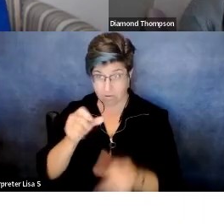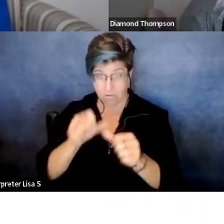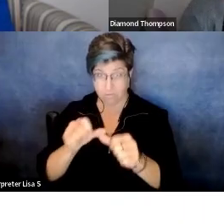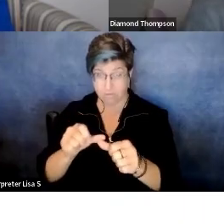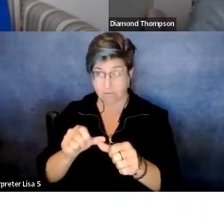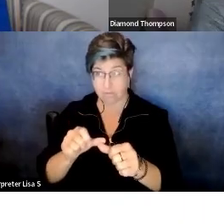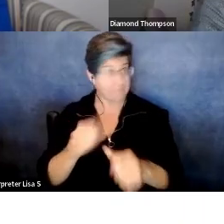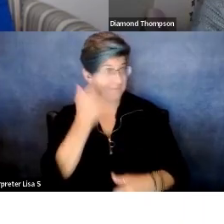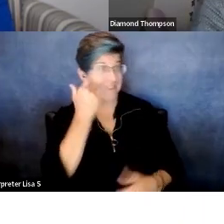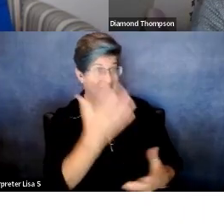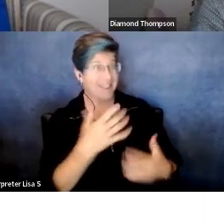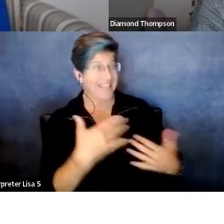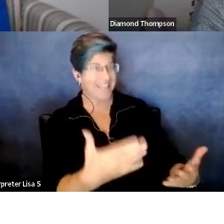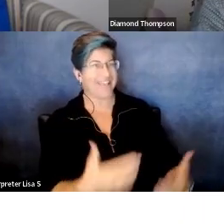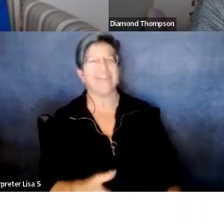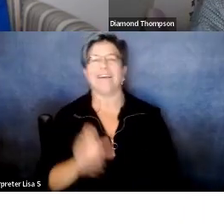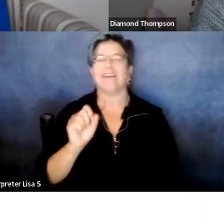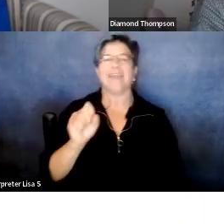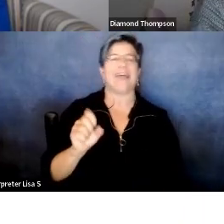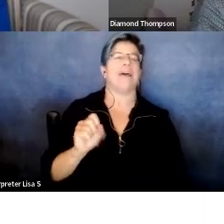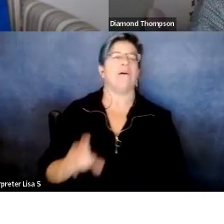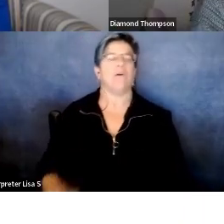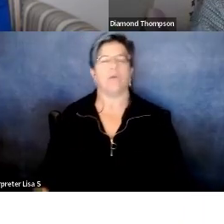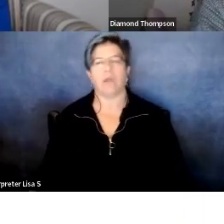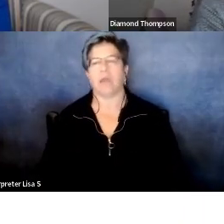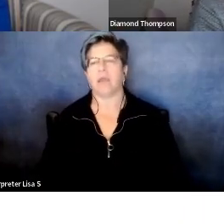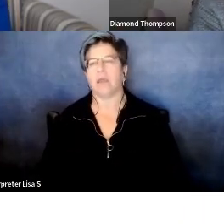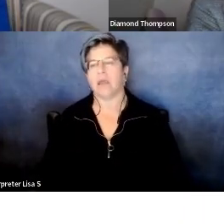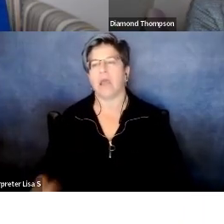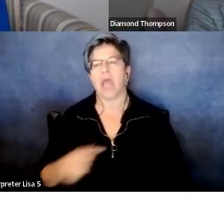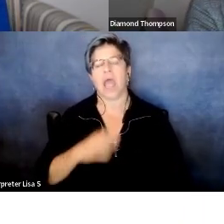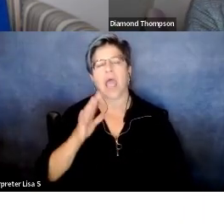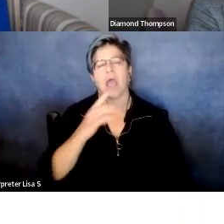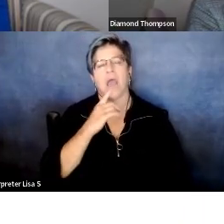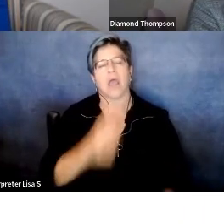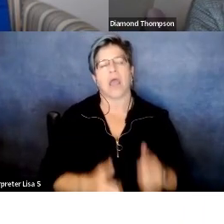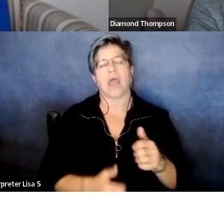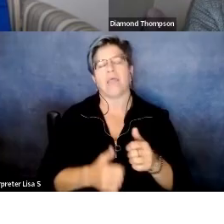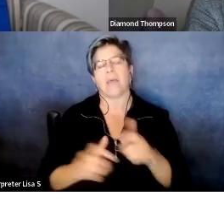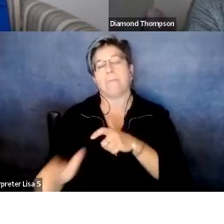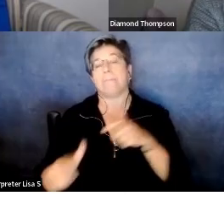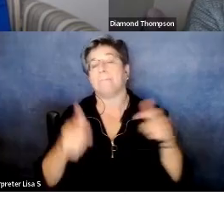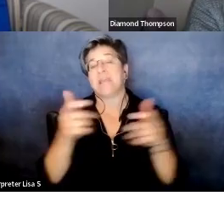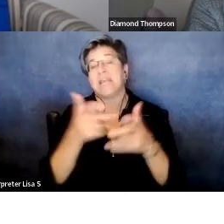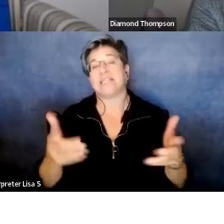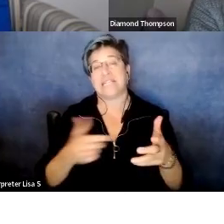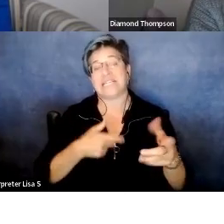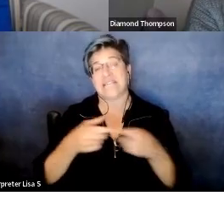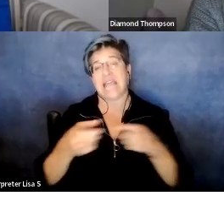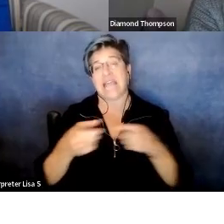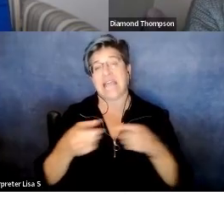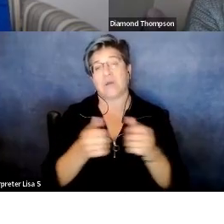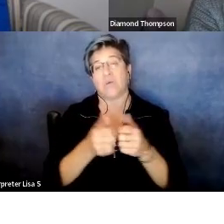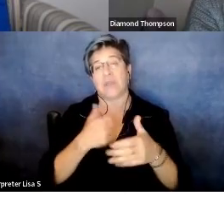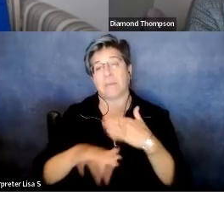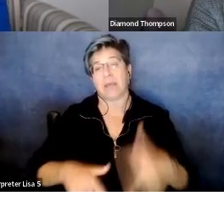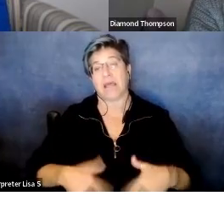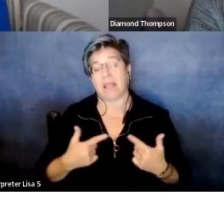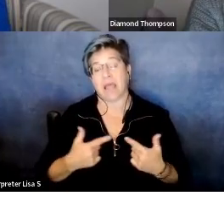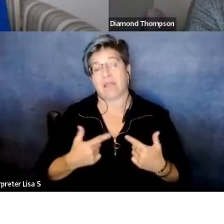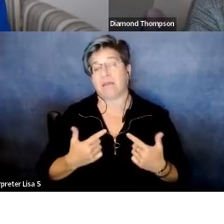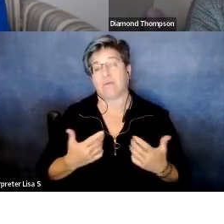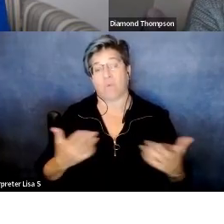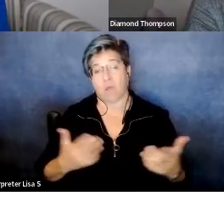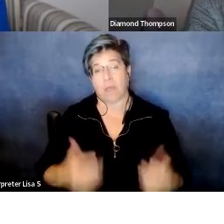If you'd like. Yeah. I would say the most major things I've dealt with in my life were